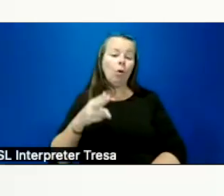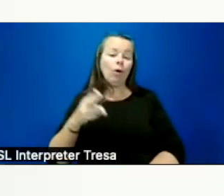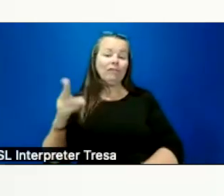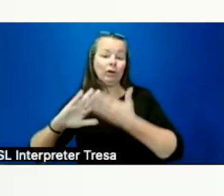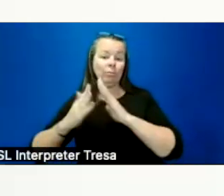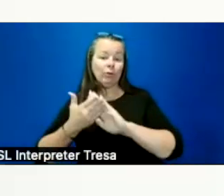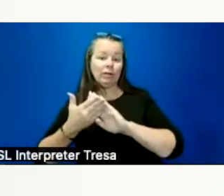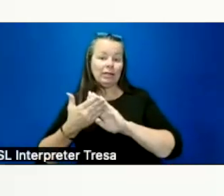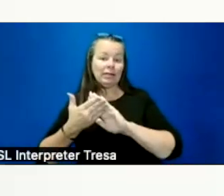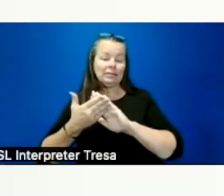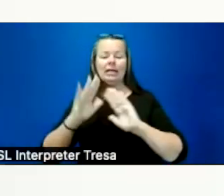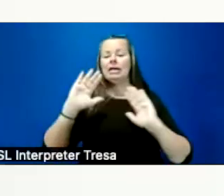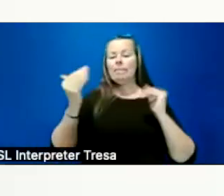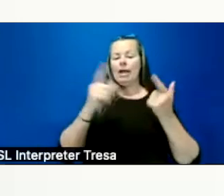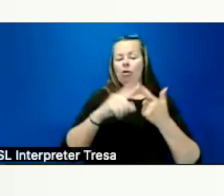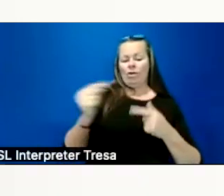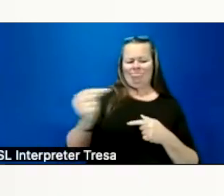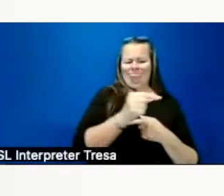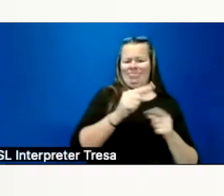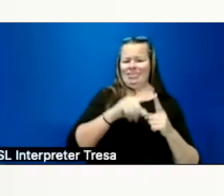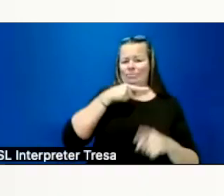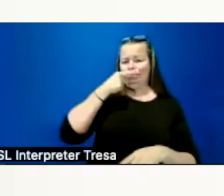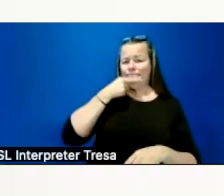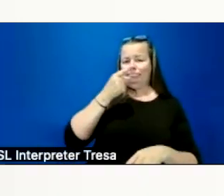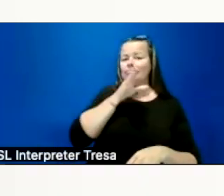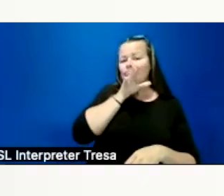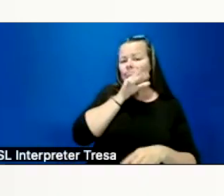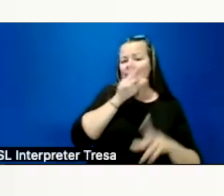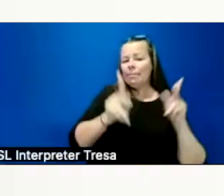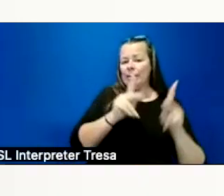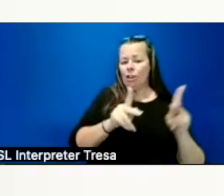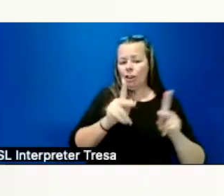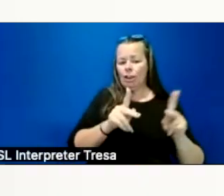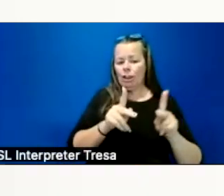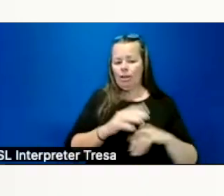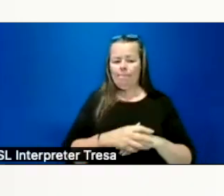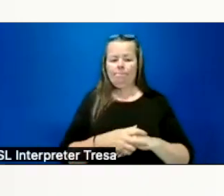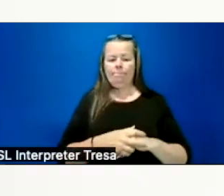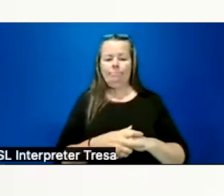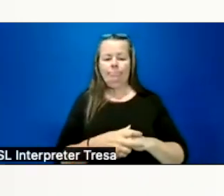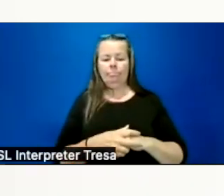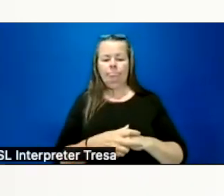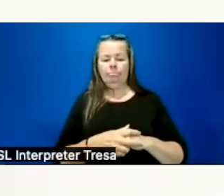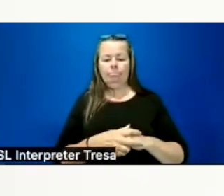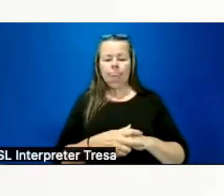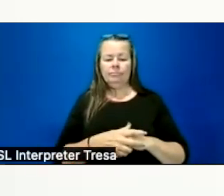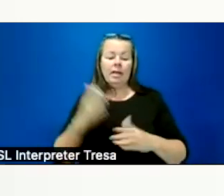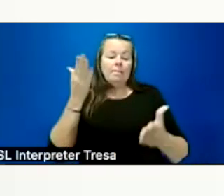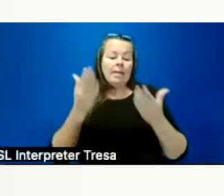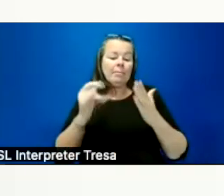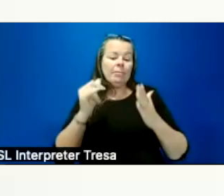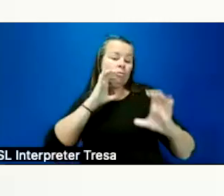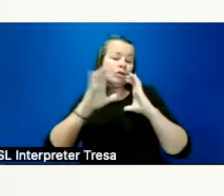also people who are spoken. And maybe the communication is too direct for people who are speaking, but this is the way